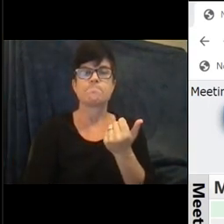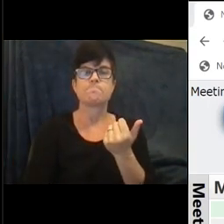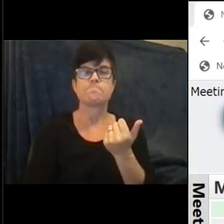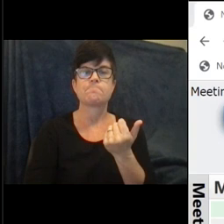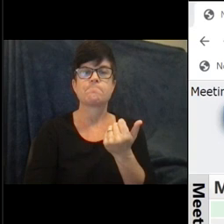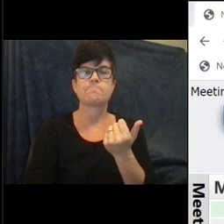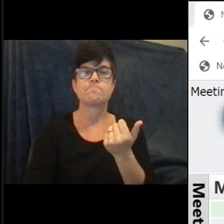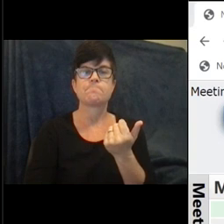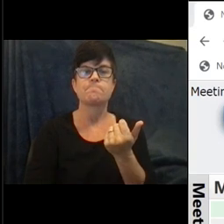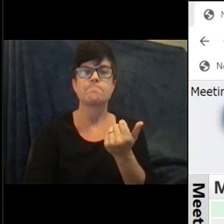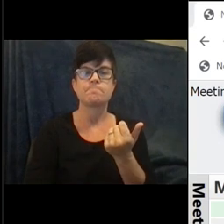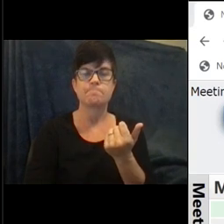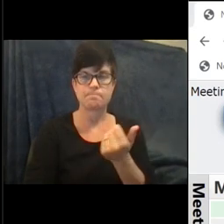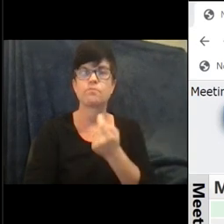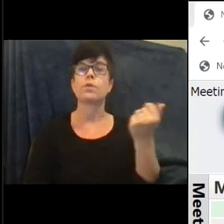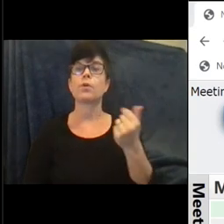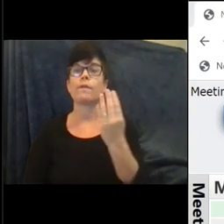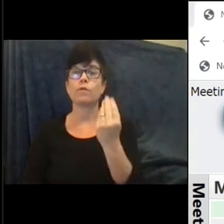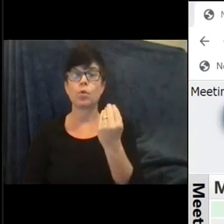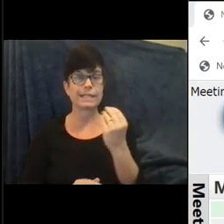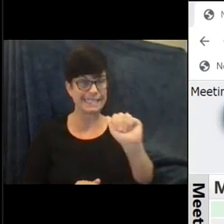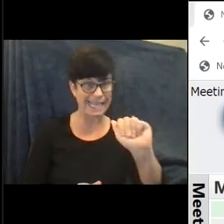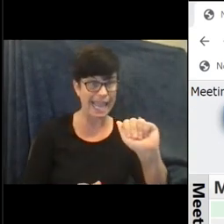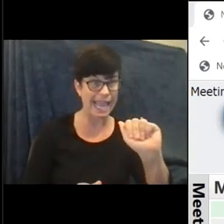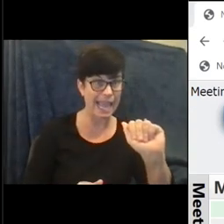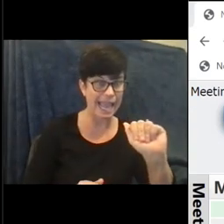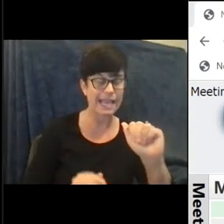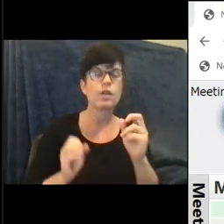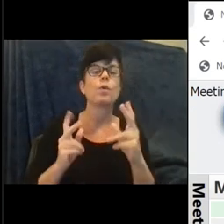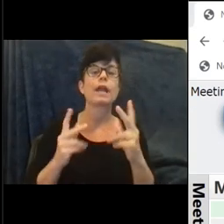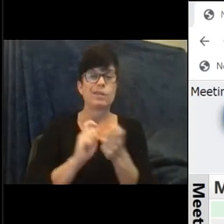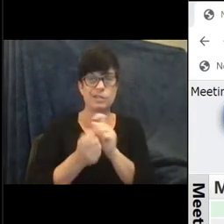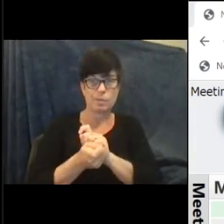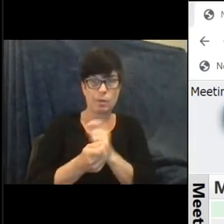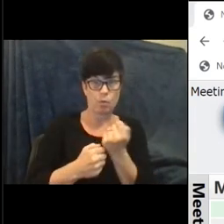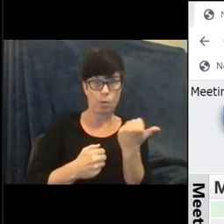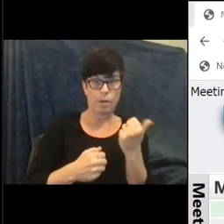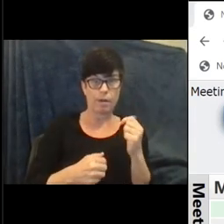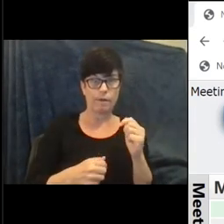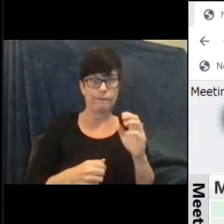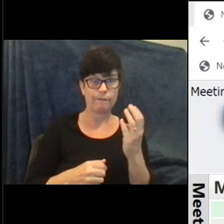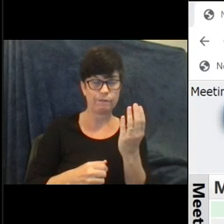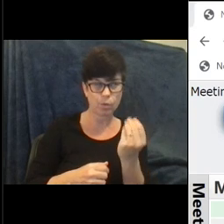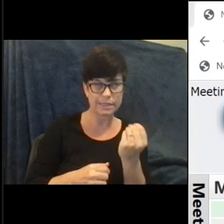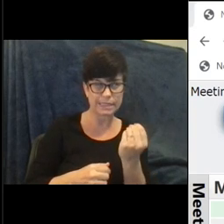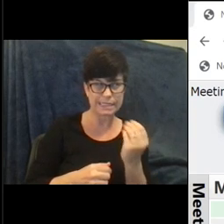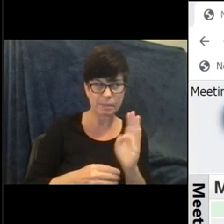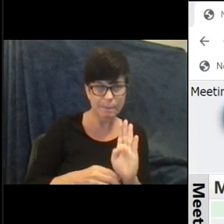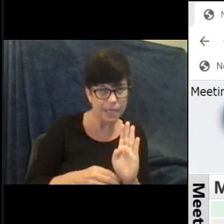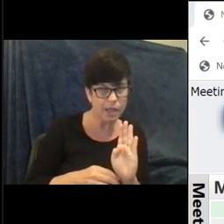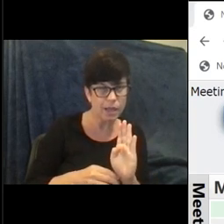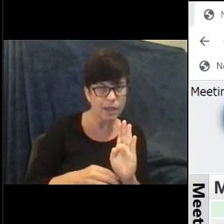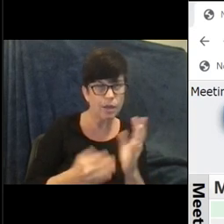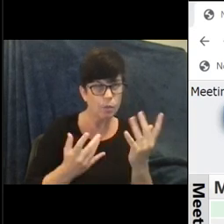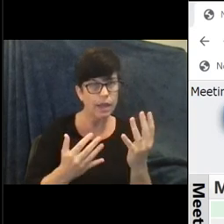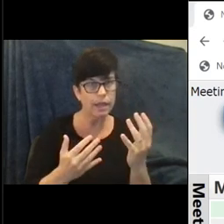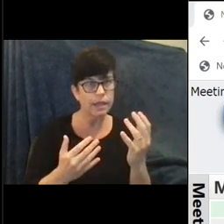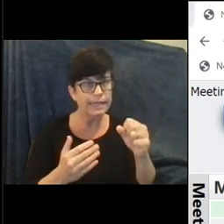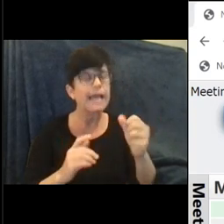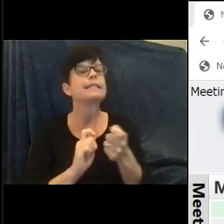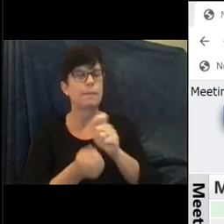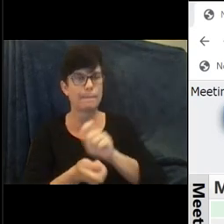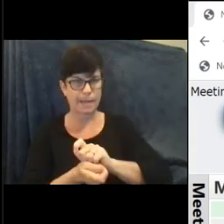me ask that again. May I have a motion to approve the agenda as amended? This is again removing 14B. So moved as amended.